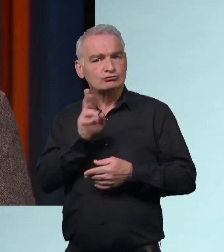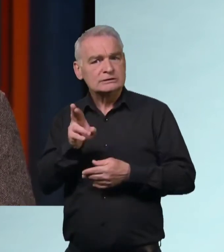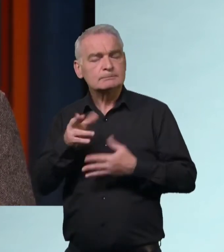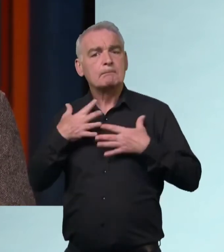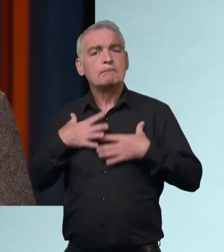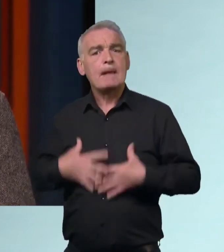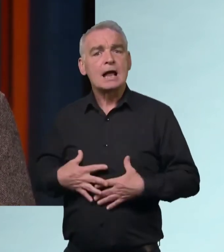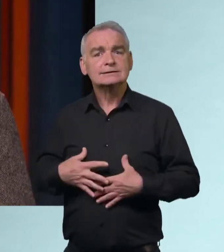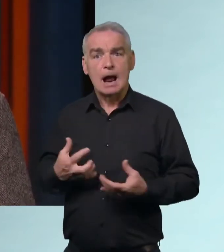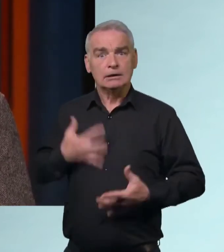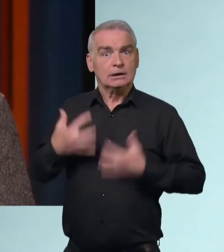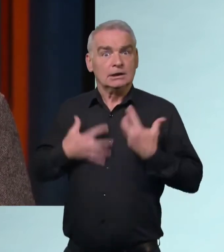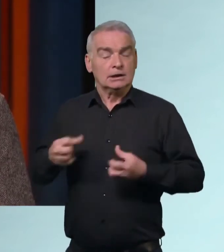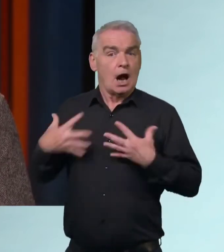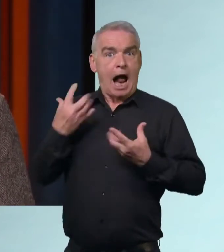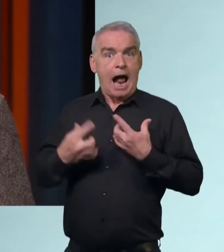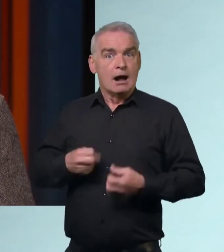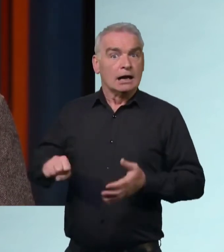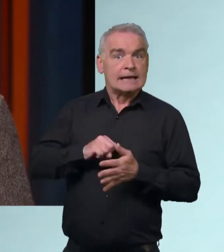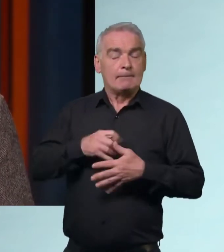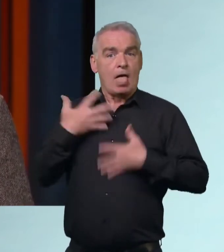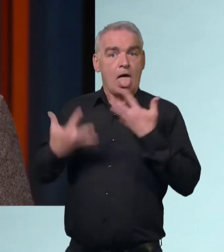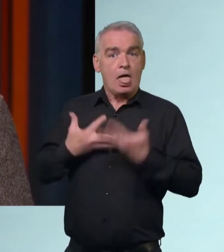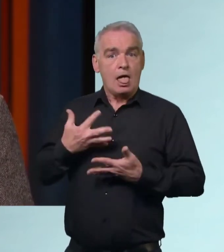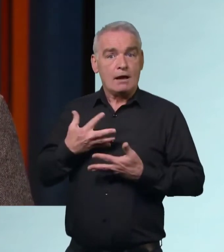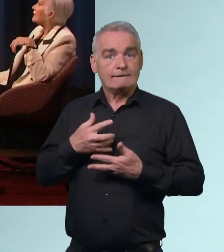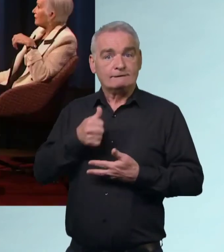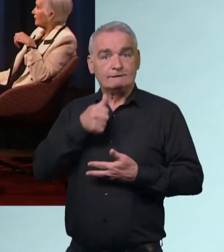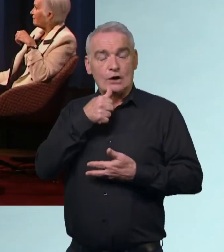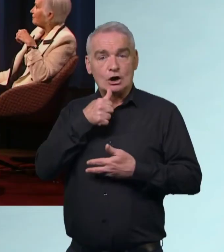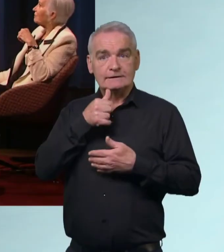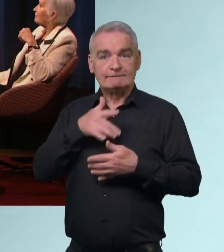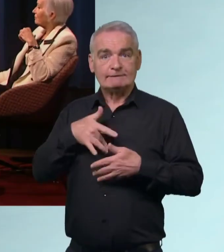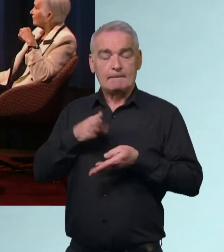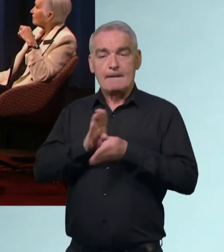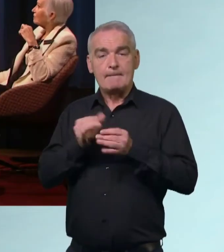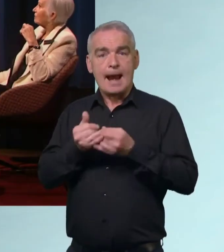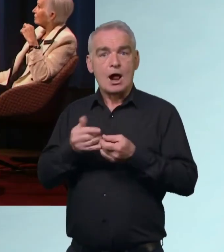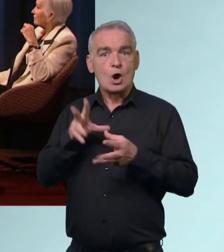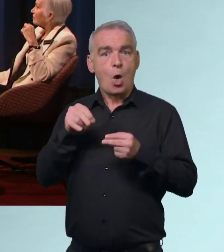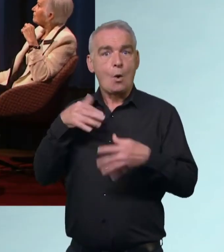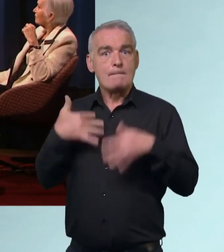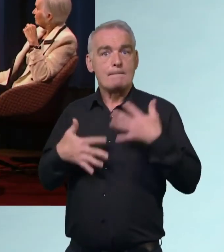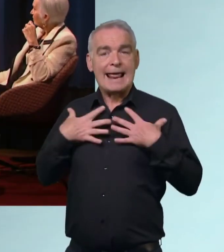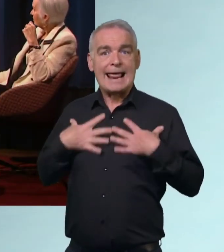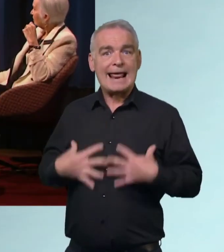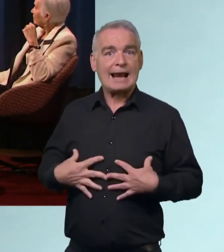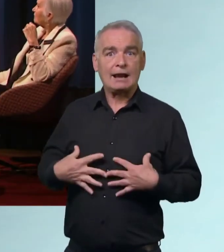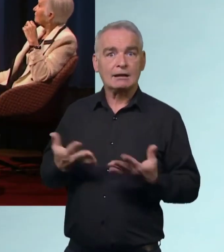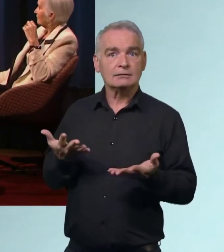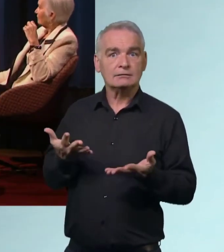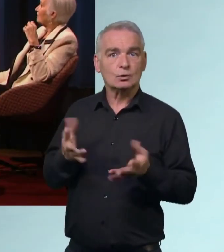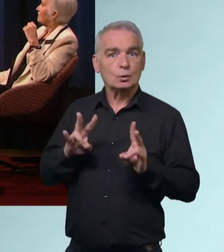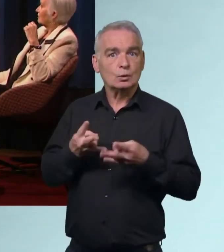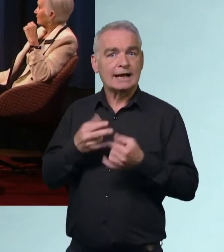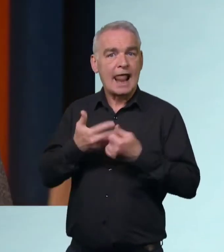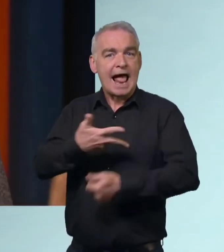adrenaline that acts as an anaesthetic. Exactly. So part of you is